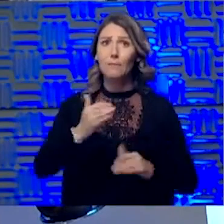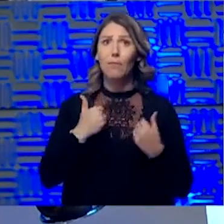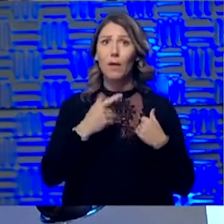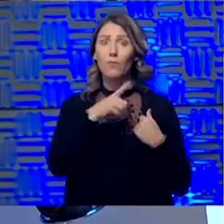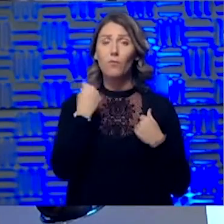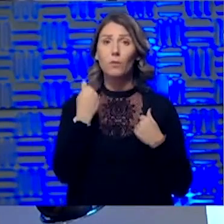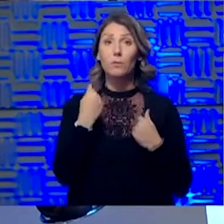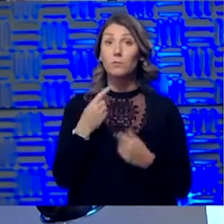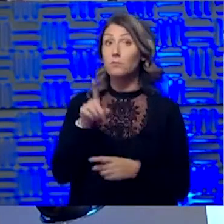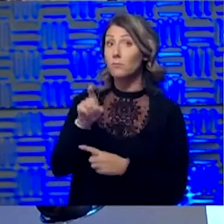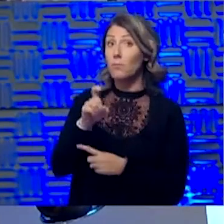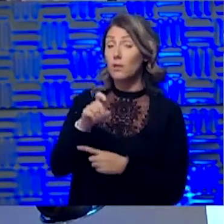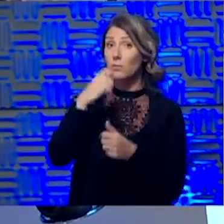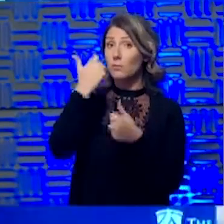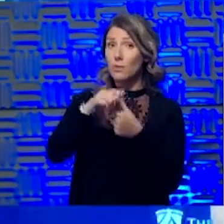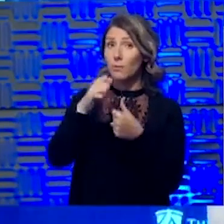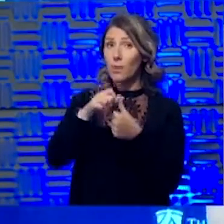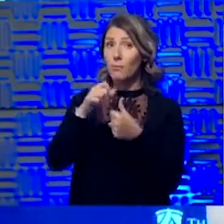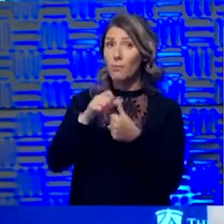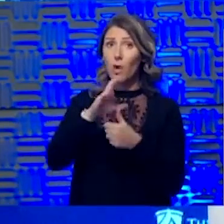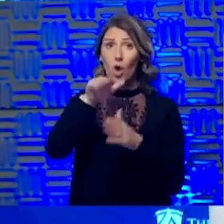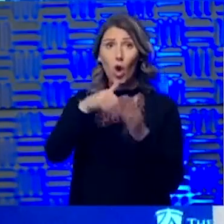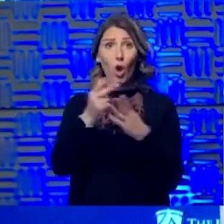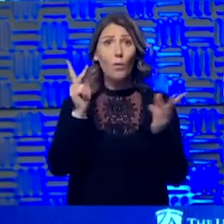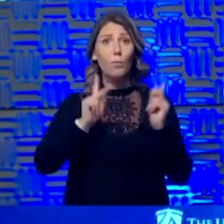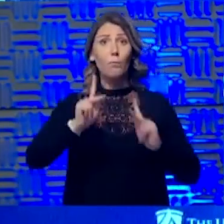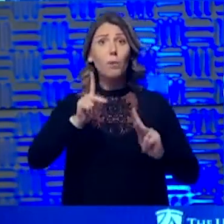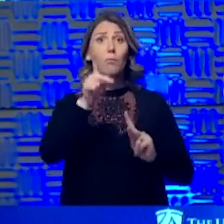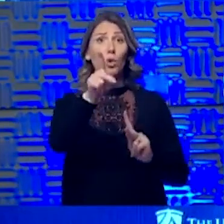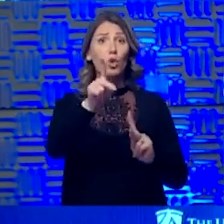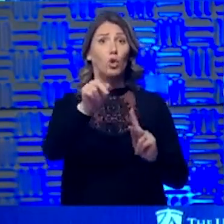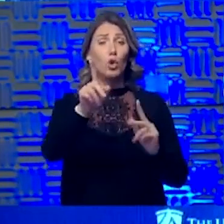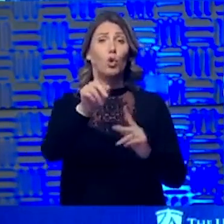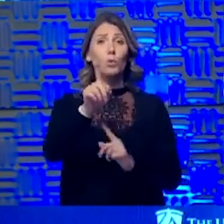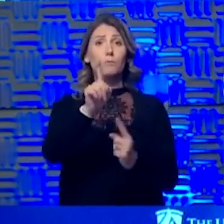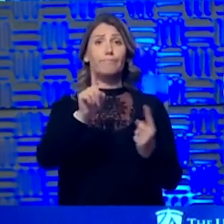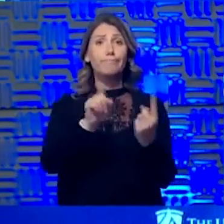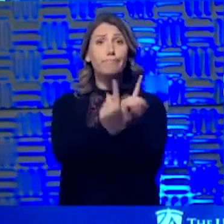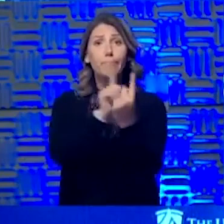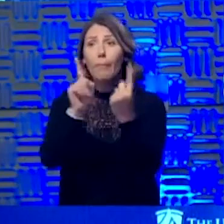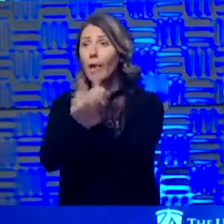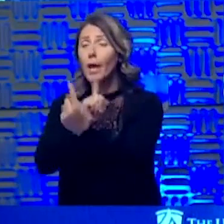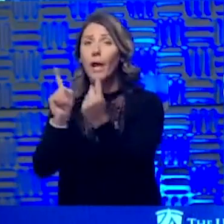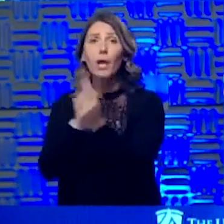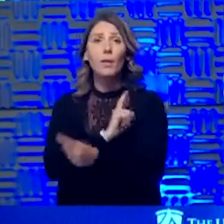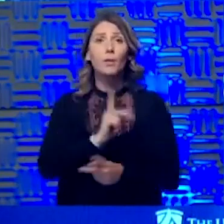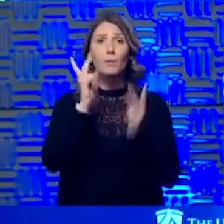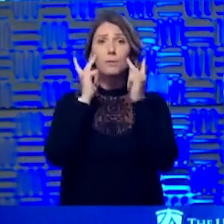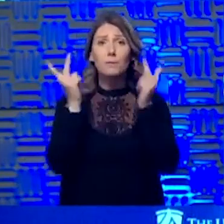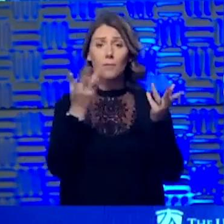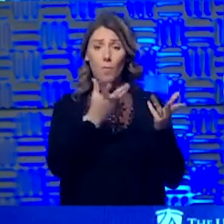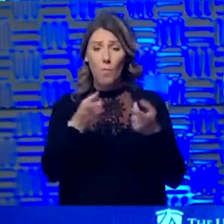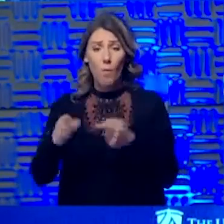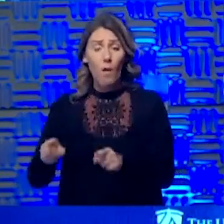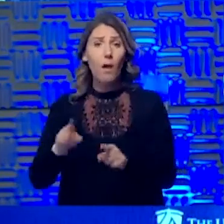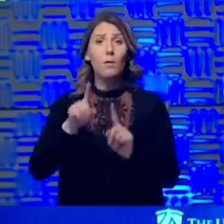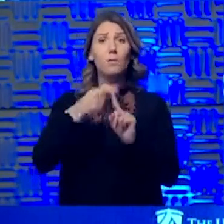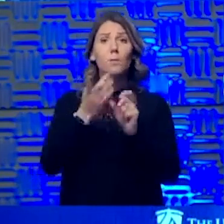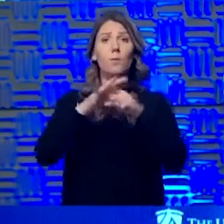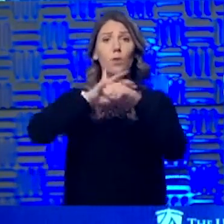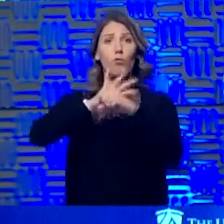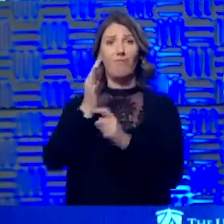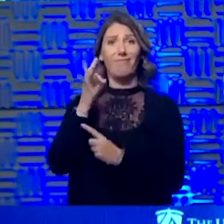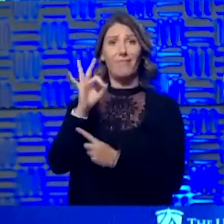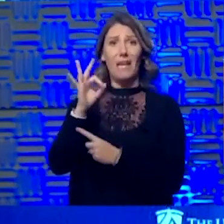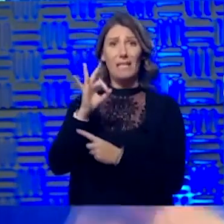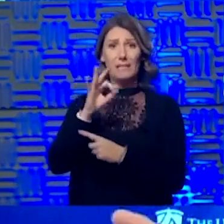it for yourself and you're doing it for all the people you're in contact with. Mm-hmm. And we've seen what happens when COVID gets into a small environment,